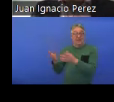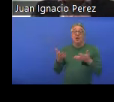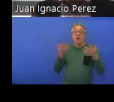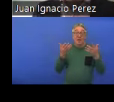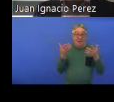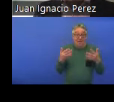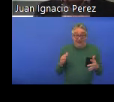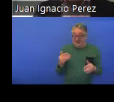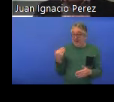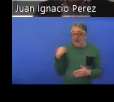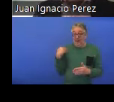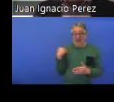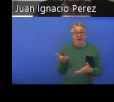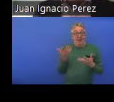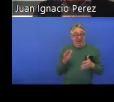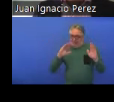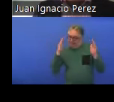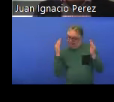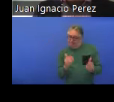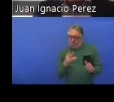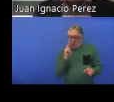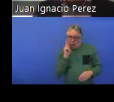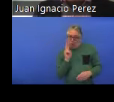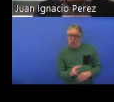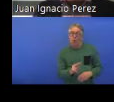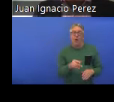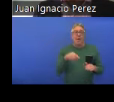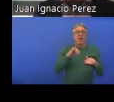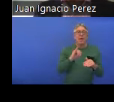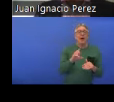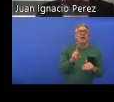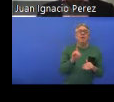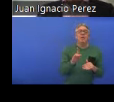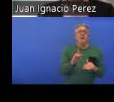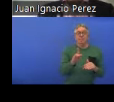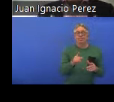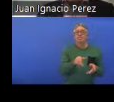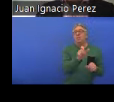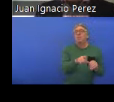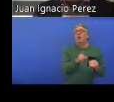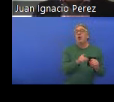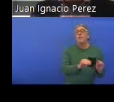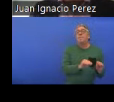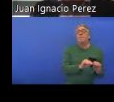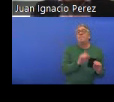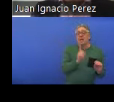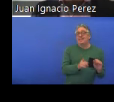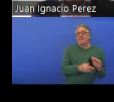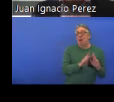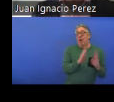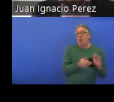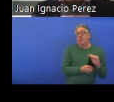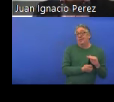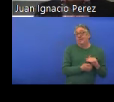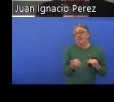and recently the situation of internally displaced persons, not necessarily explicitly in